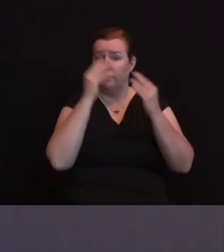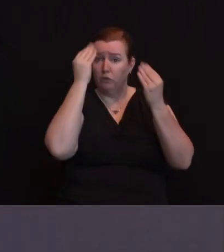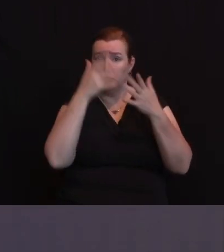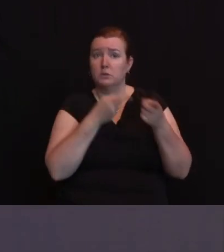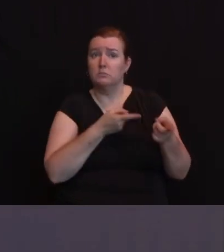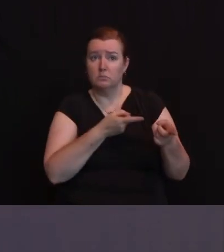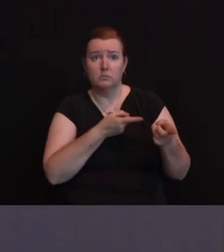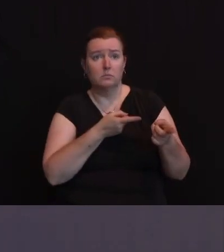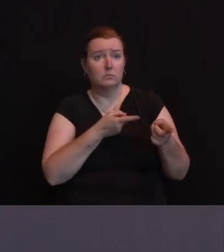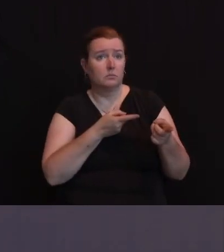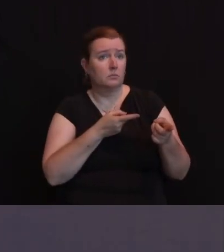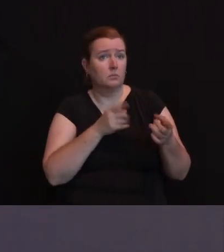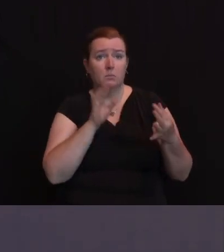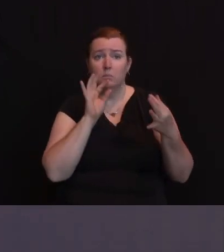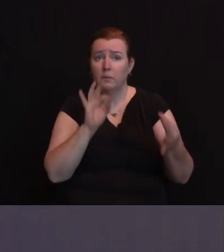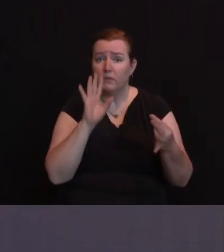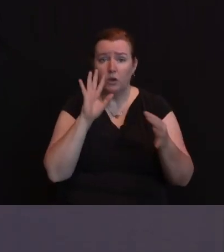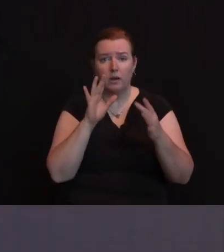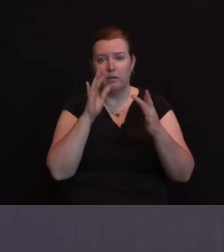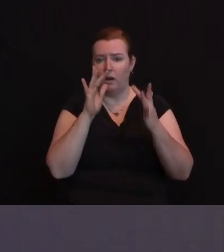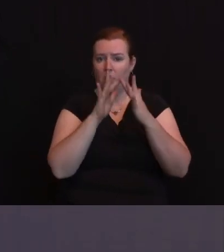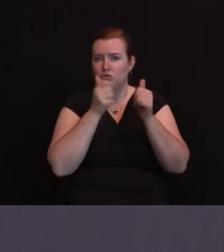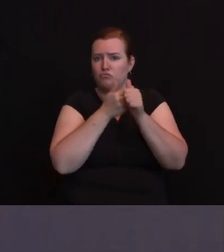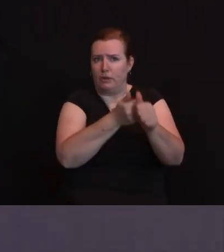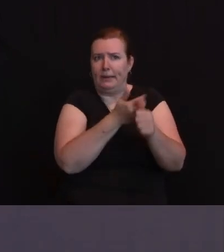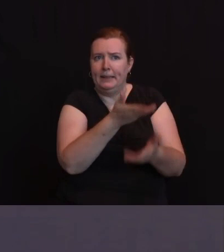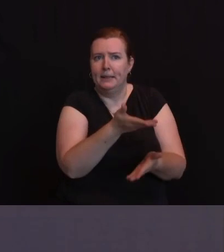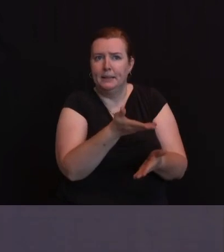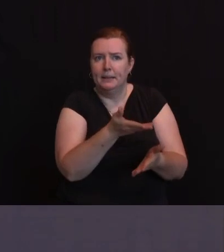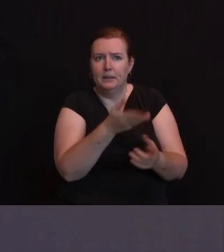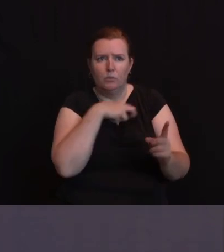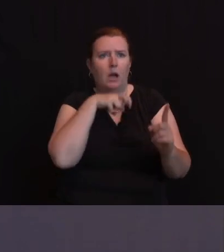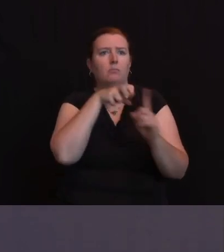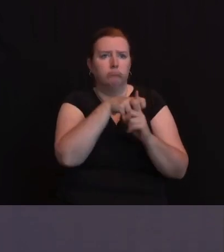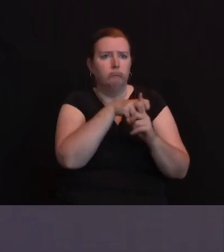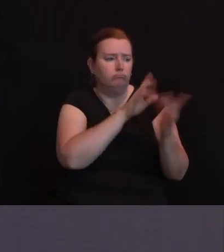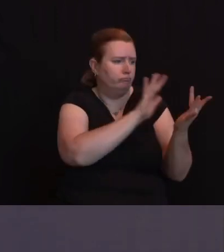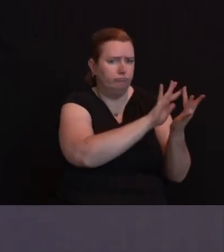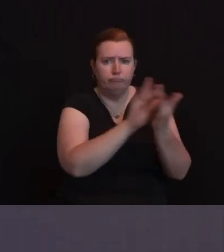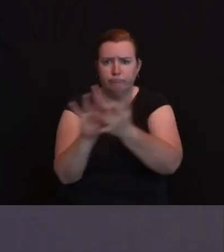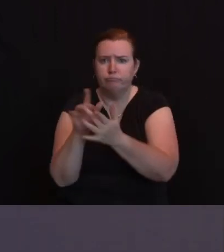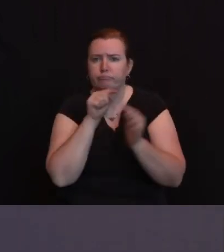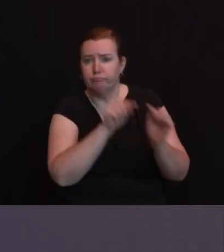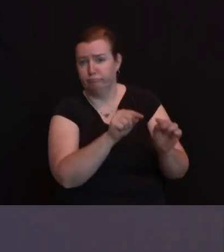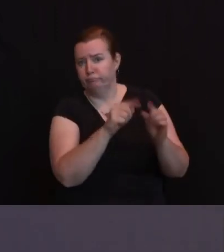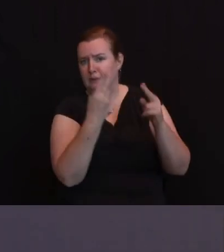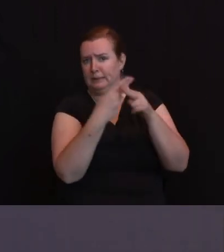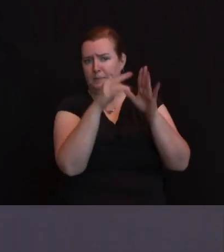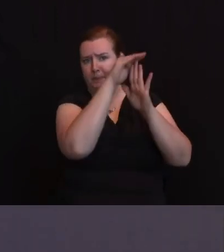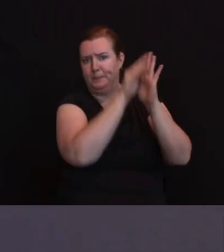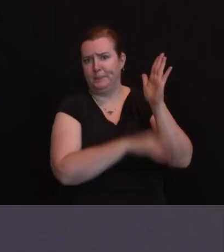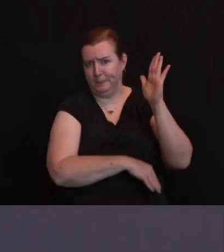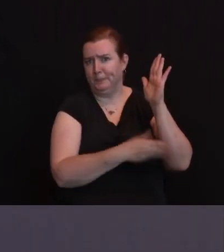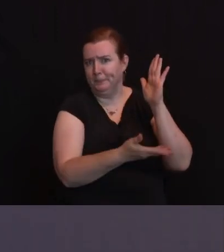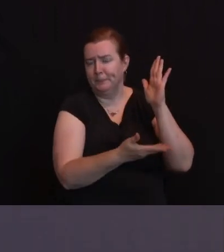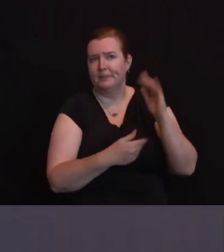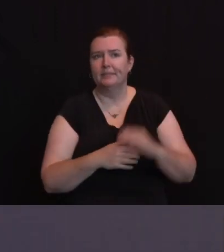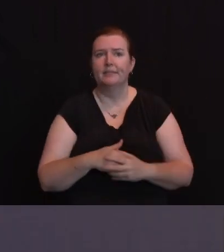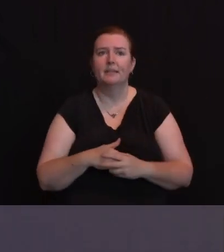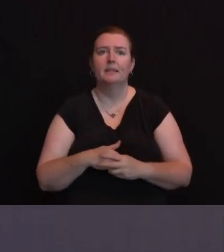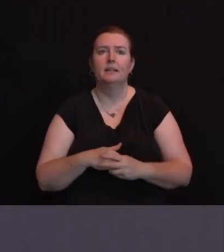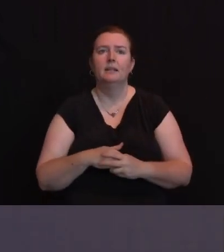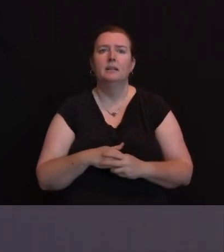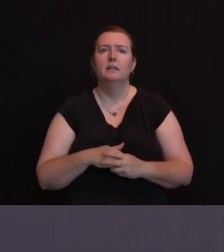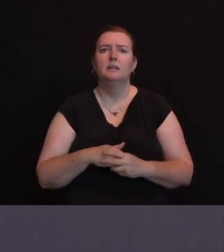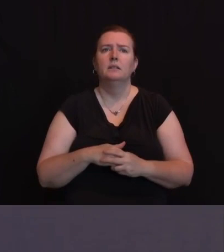for contact tracing? Because you were able to get the contact information. That's it. So we're good. By the way, you're never supposed to give out your